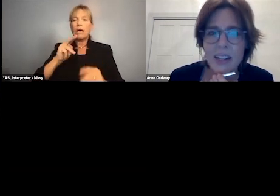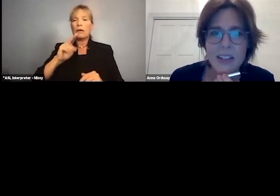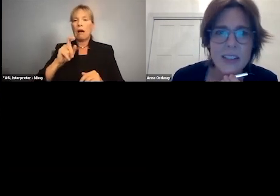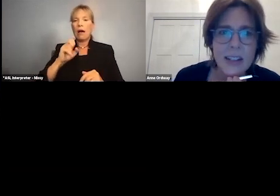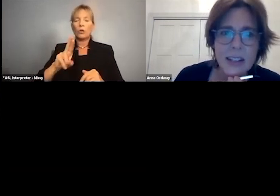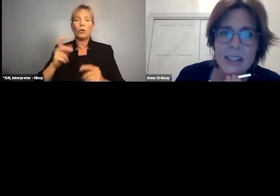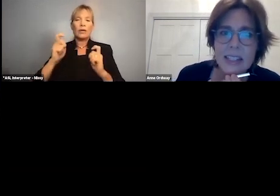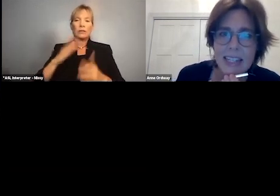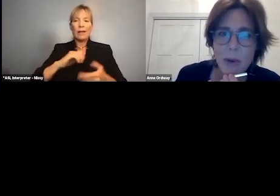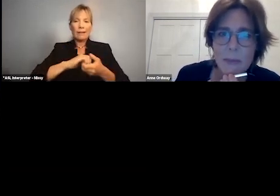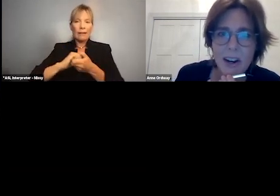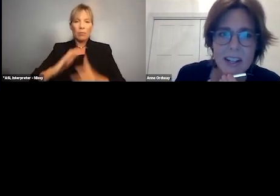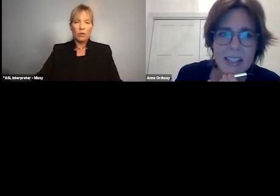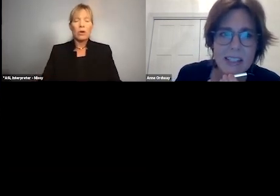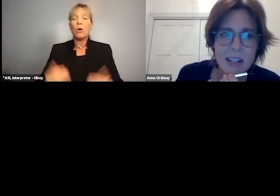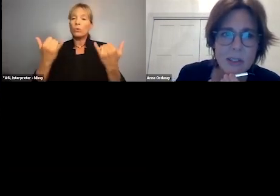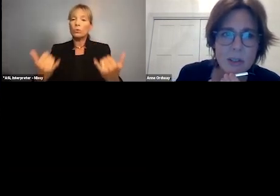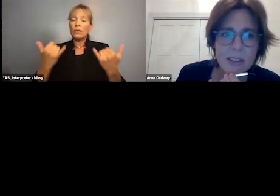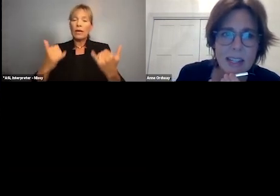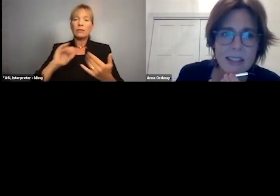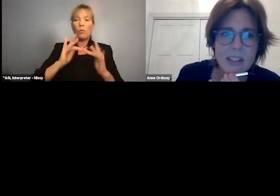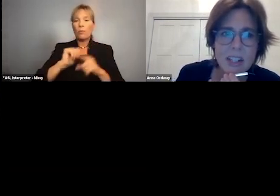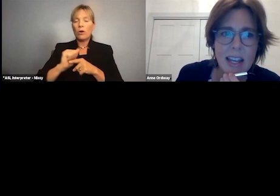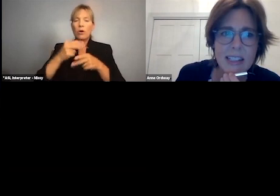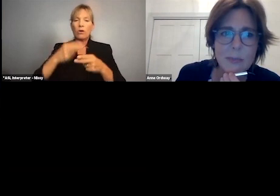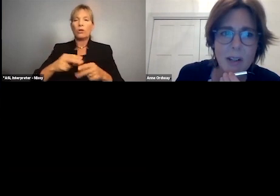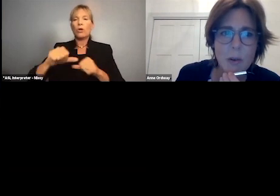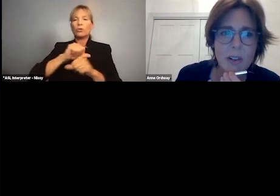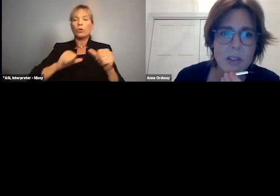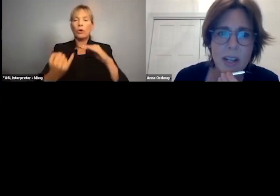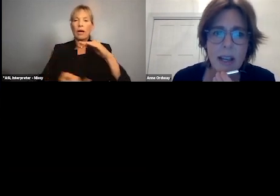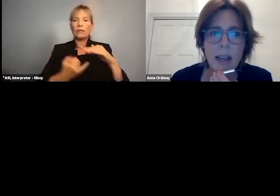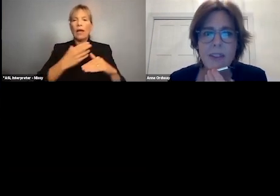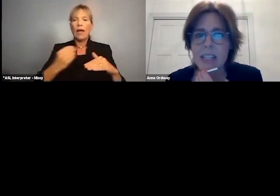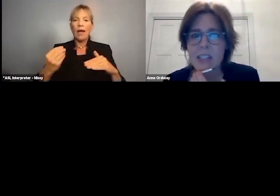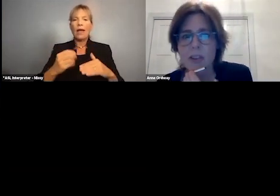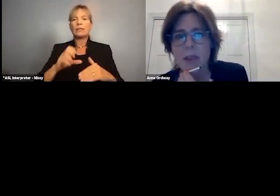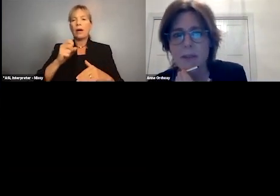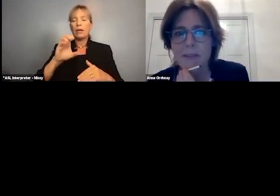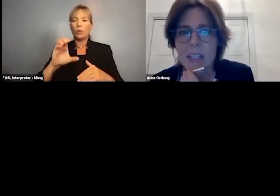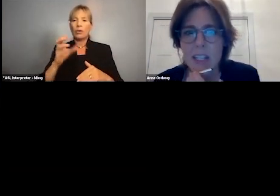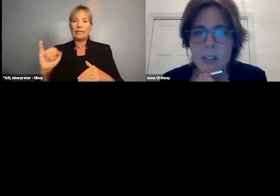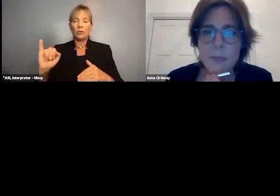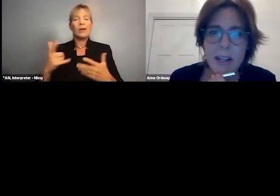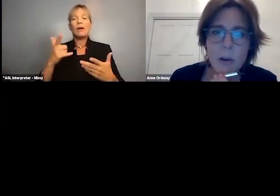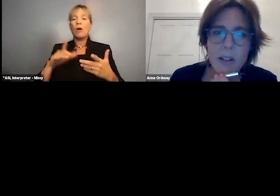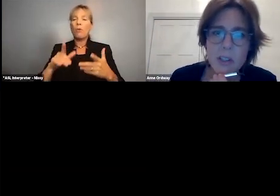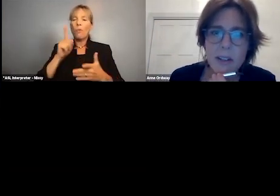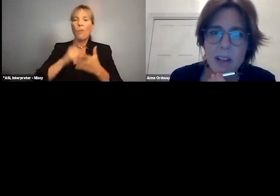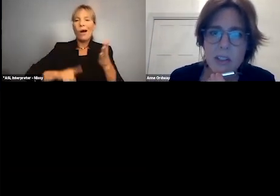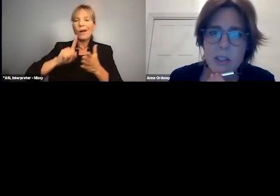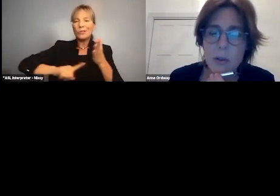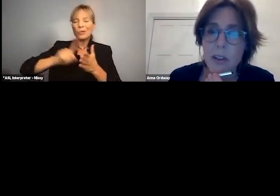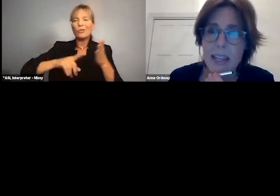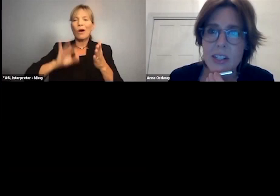and their collaborators. Today's webinar is titled Social Isolation and Spinal Cord Injury, Findings from the 50-Year Spinal